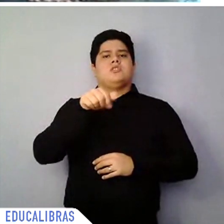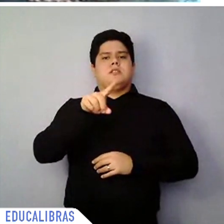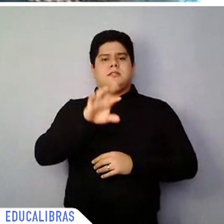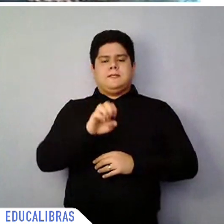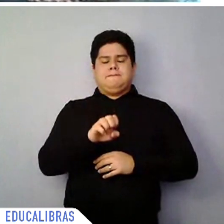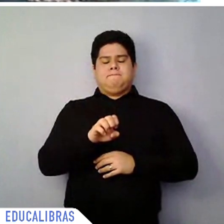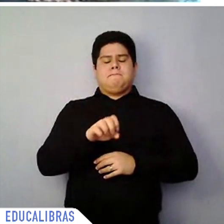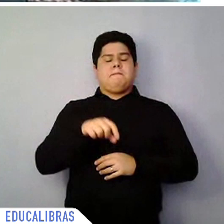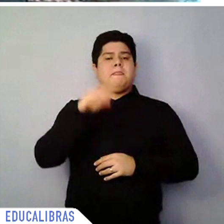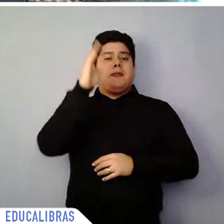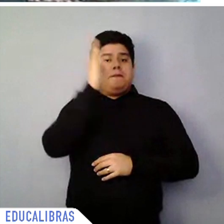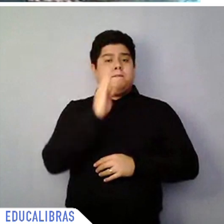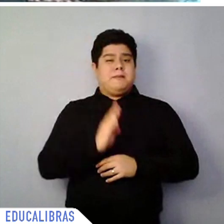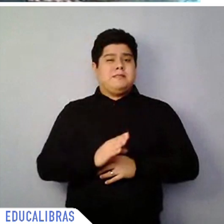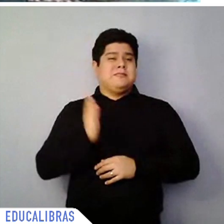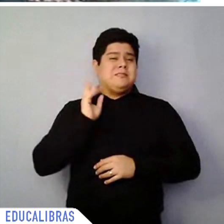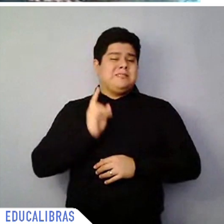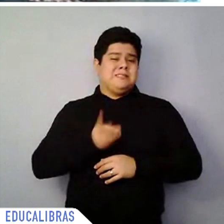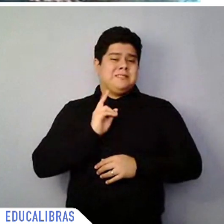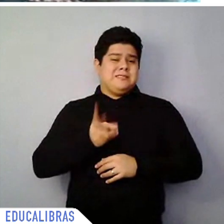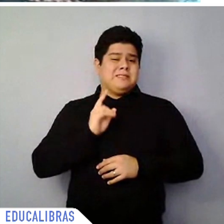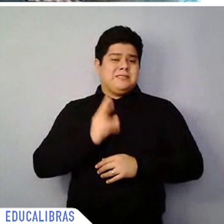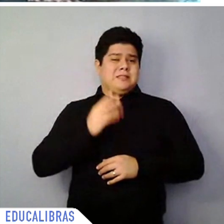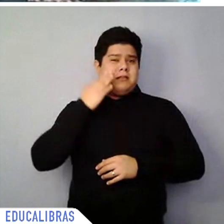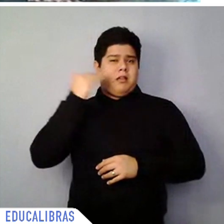concern with immunization.